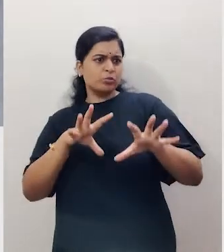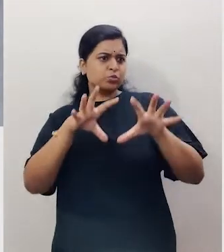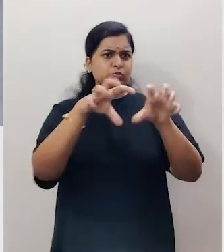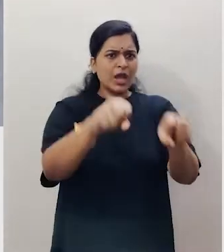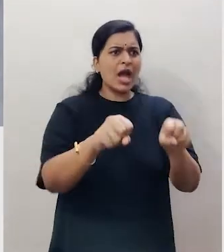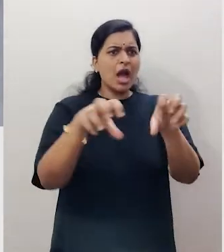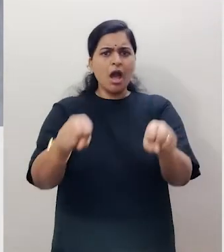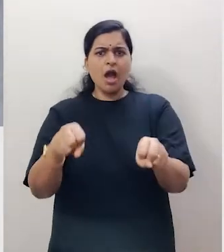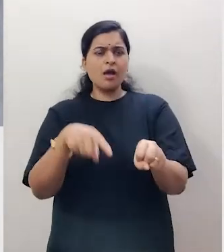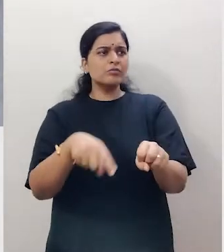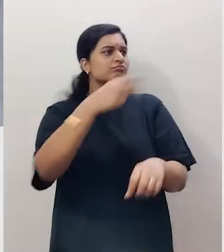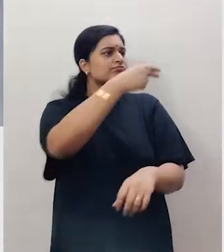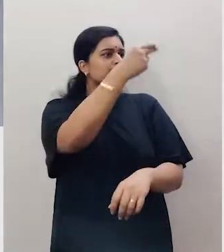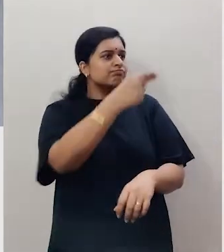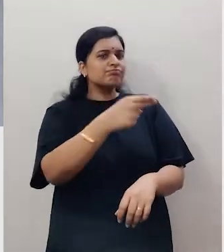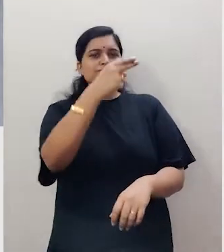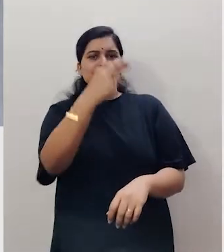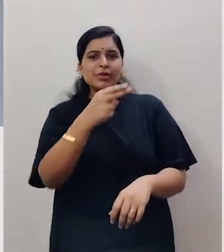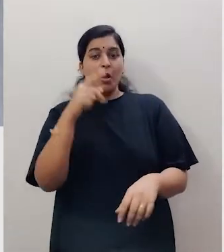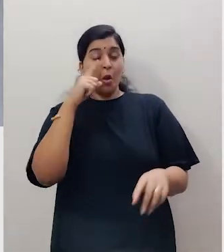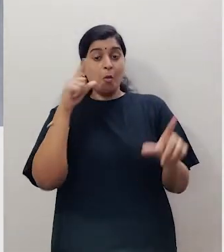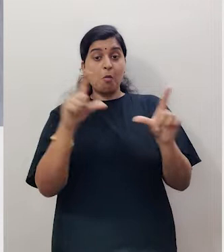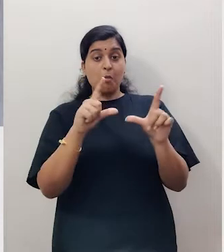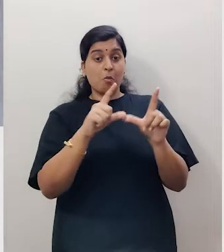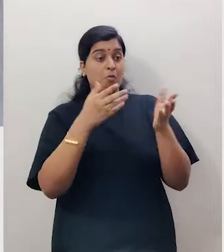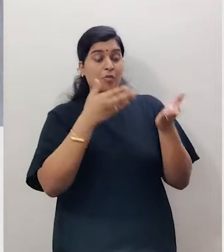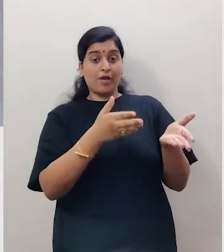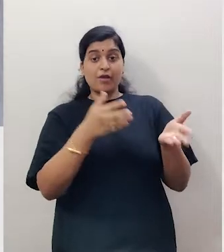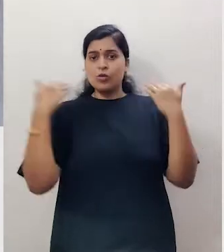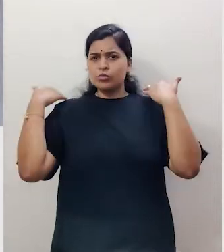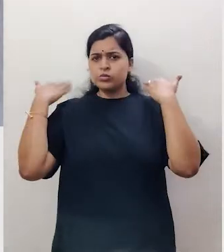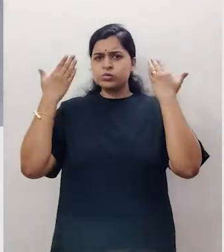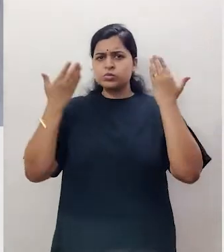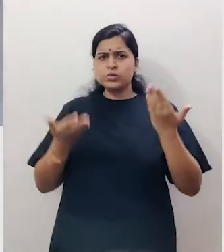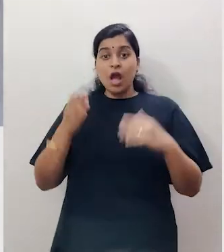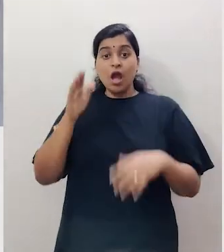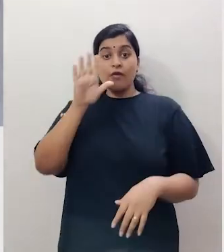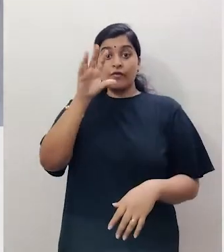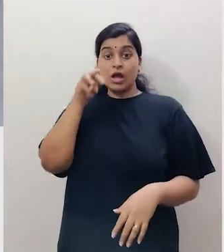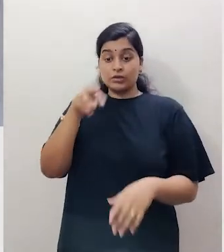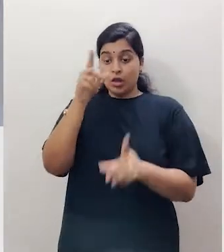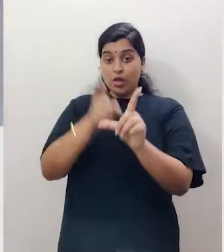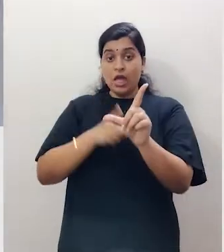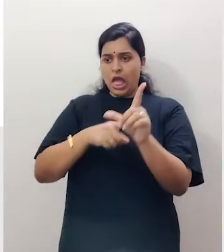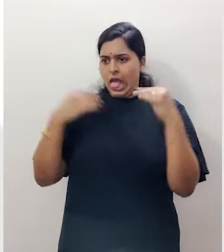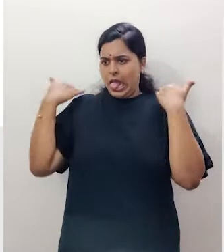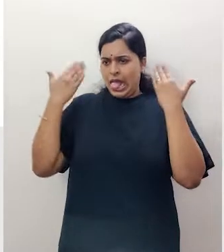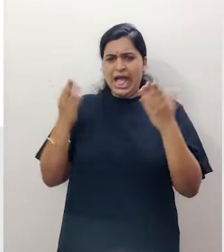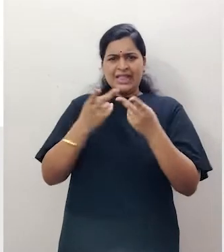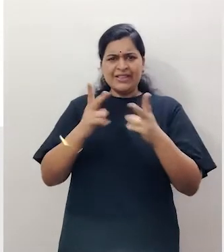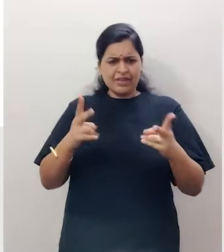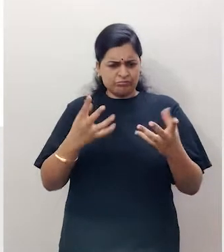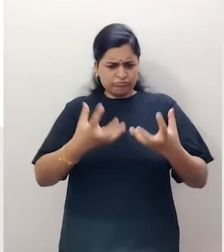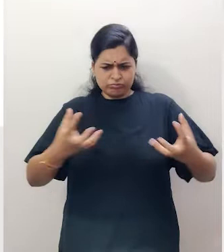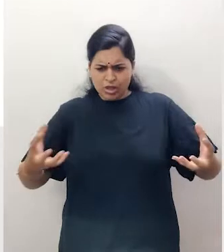communal gathering. We have been creating utilitarian objects with aesthetic value for over 5,000 years. And in